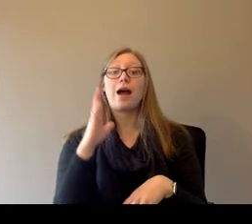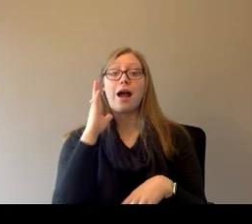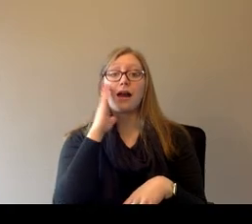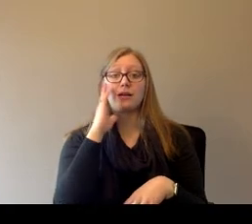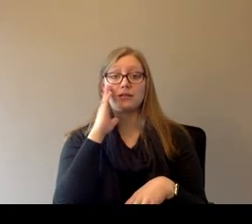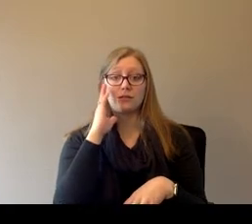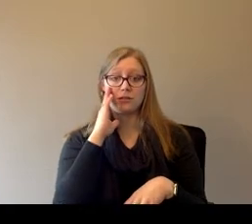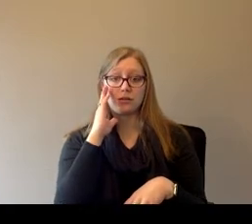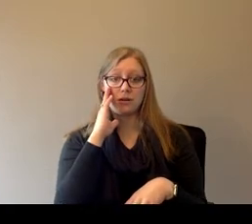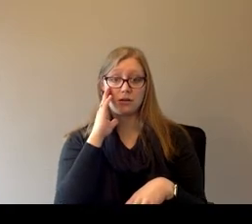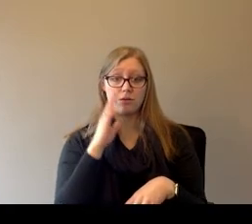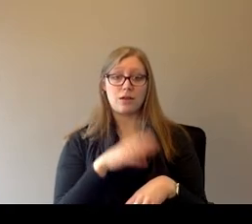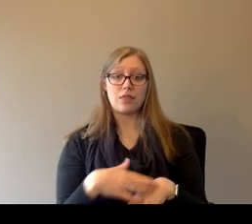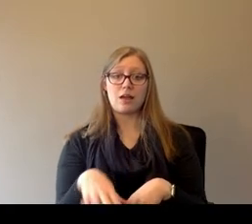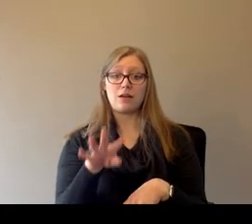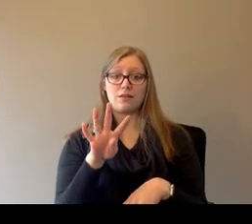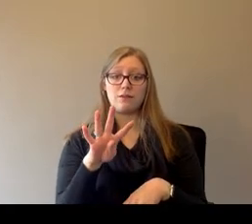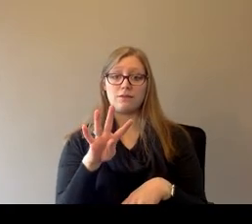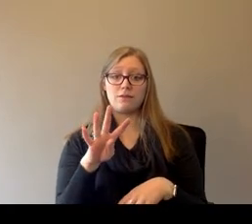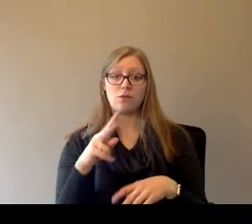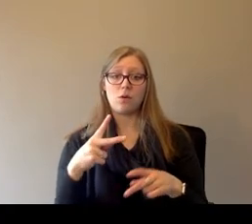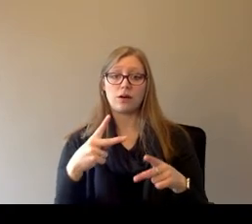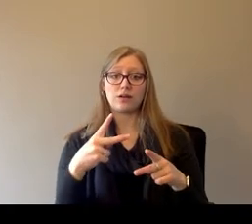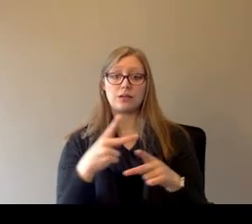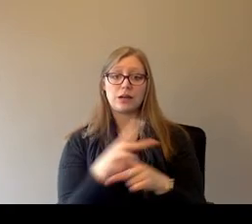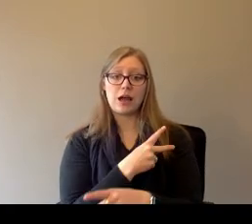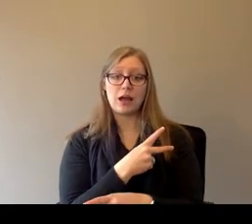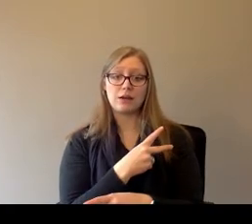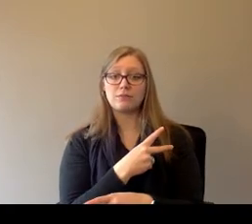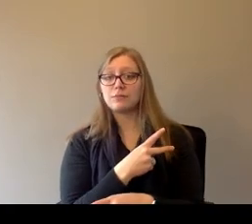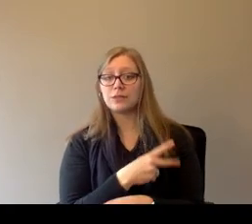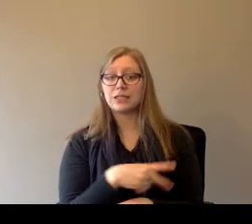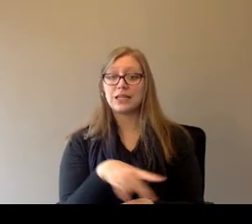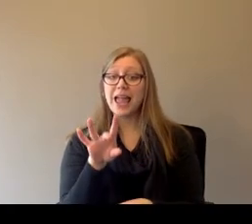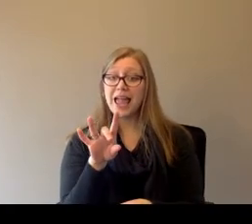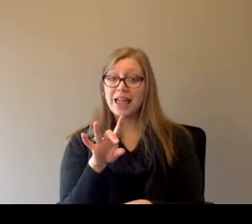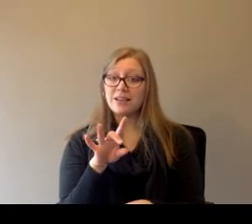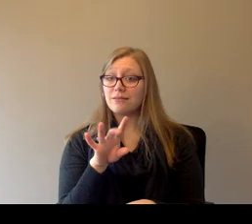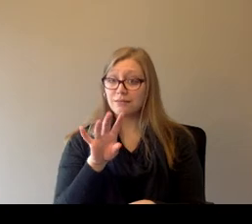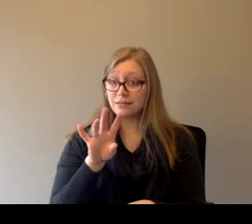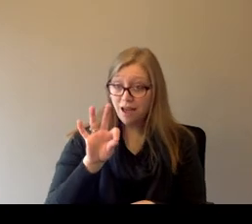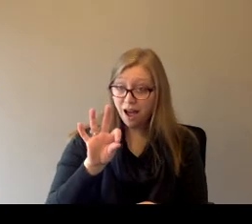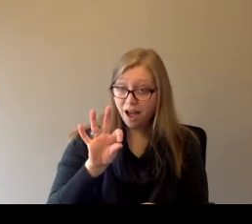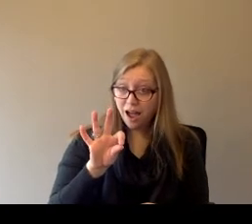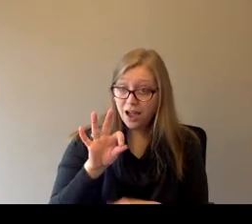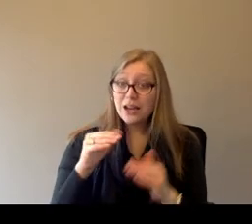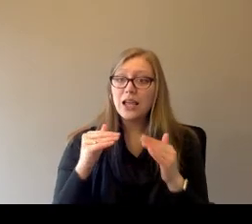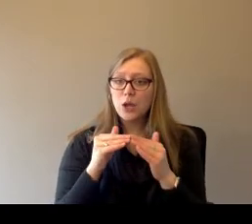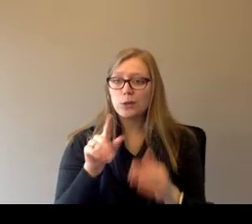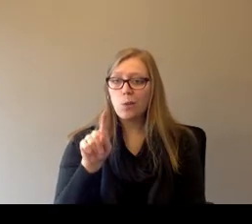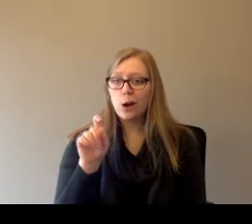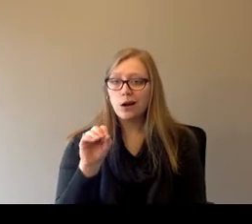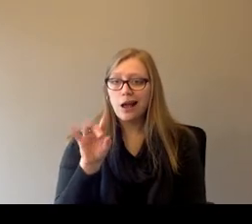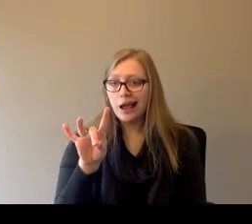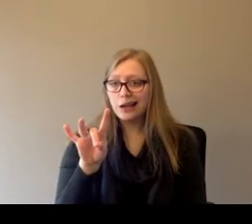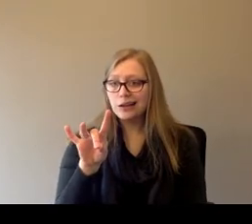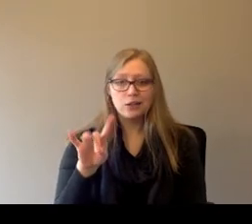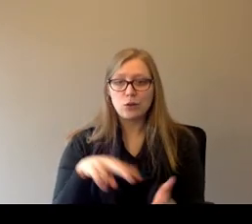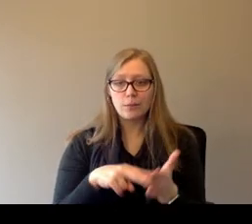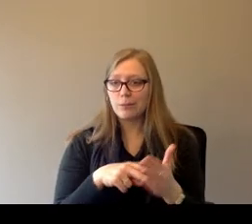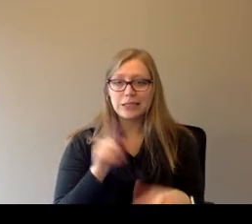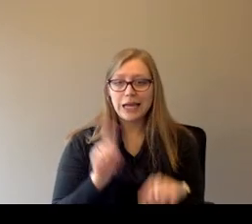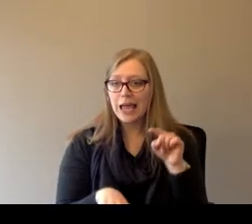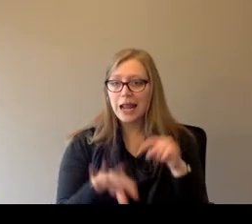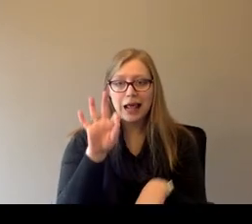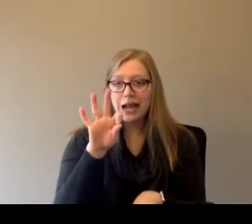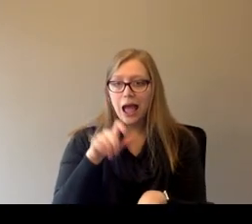96. And then I'll have 4 left over. So I don't really care about that leftover bit because I'm not going to make part of a triangle.